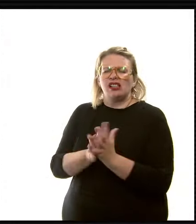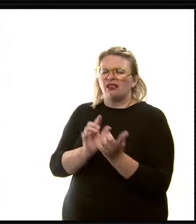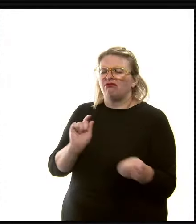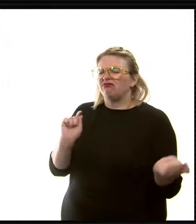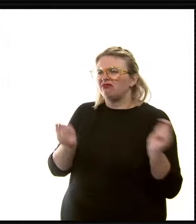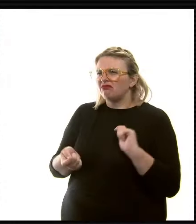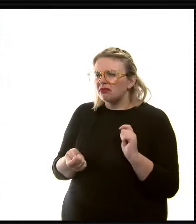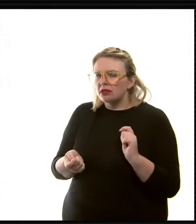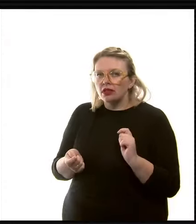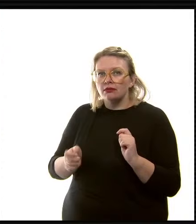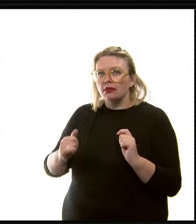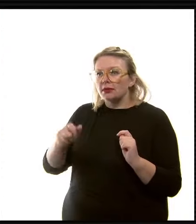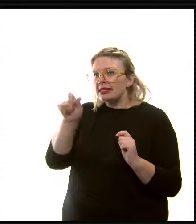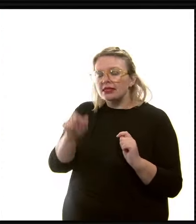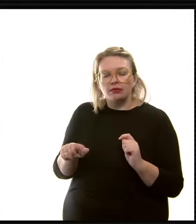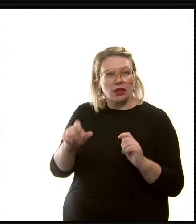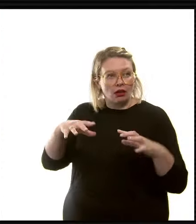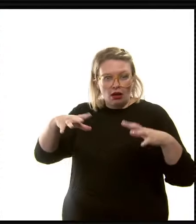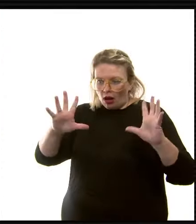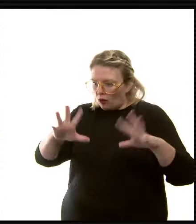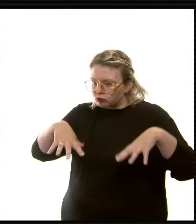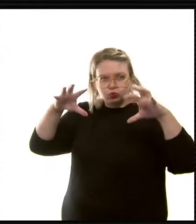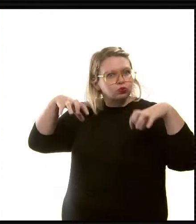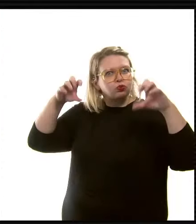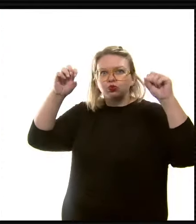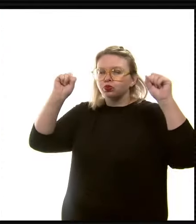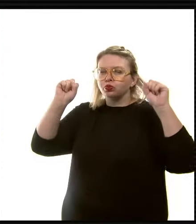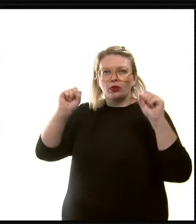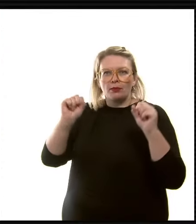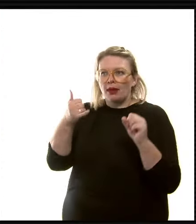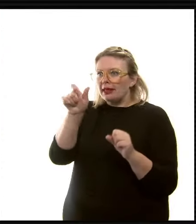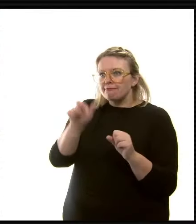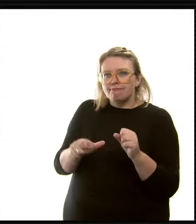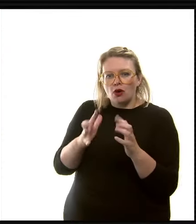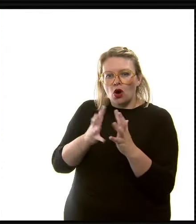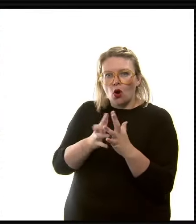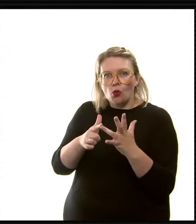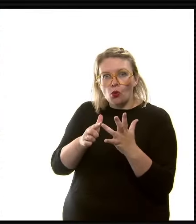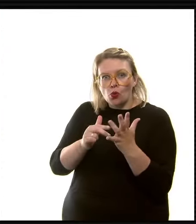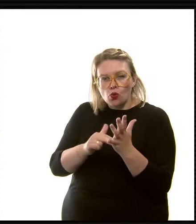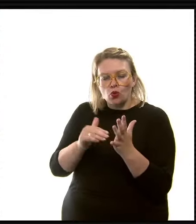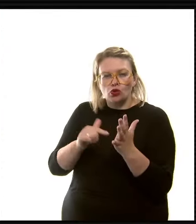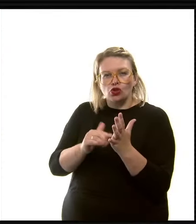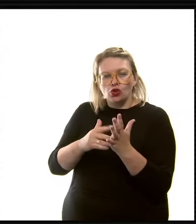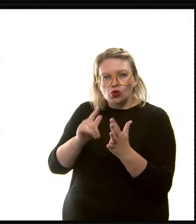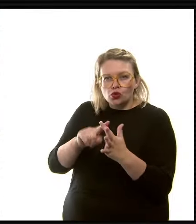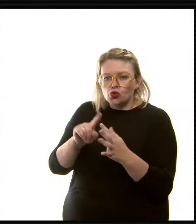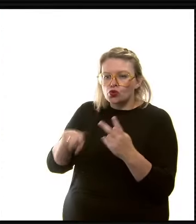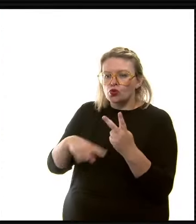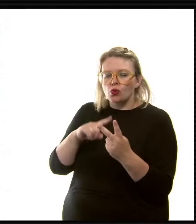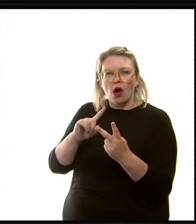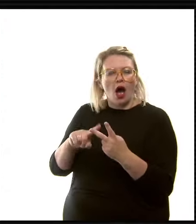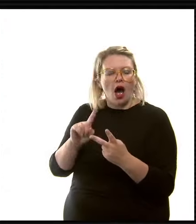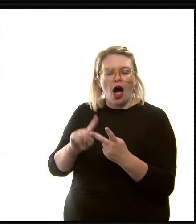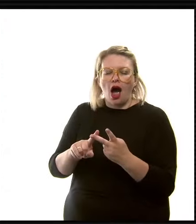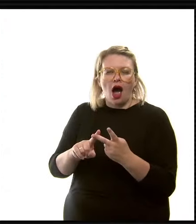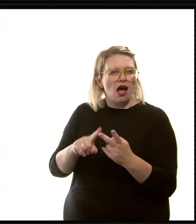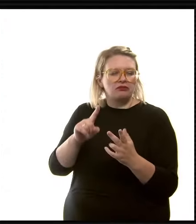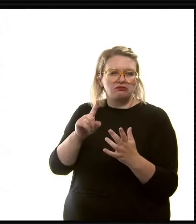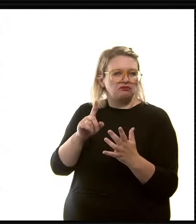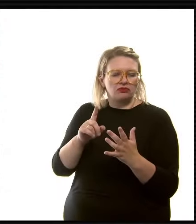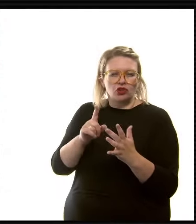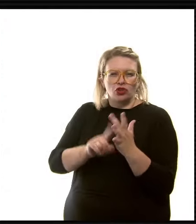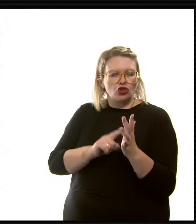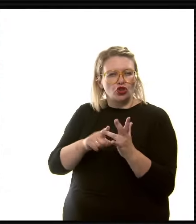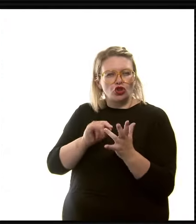if someone, I don't know, like Lego designer Woon Zhu and James Cameron's Lightstorm Entertainment's Joss